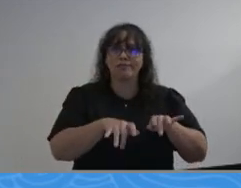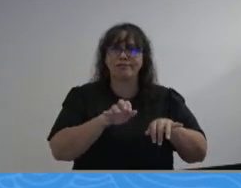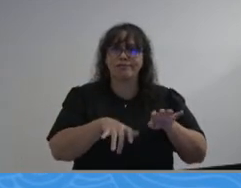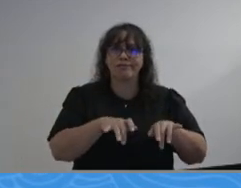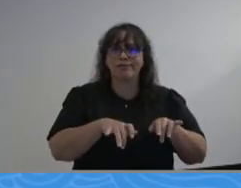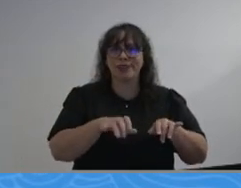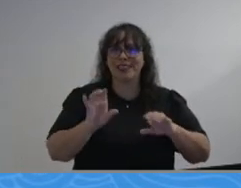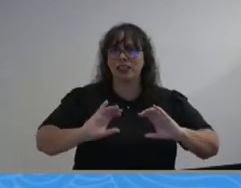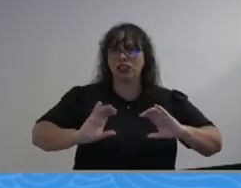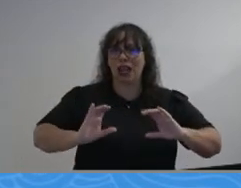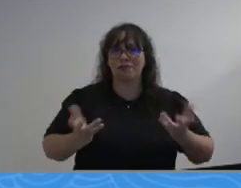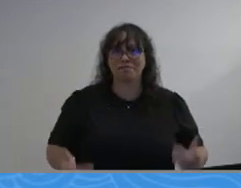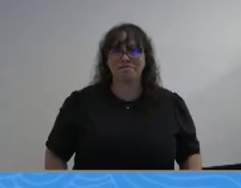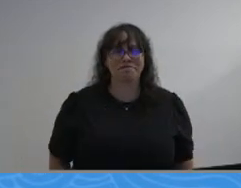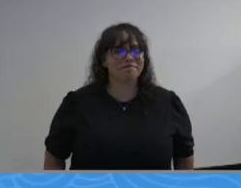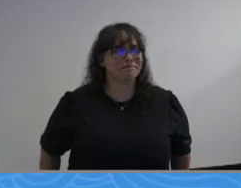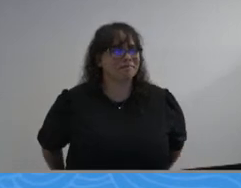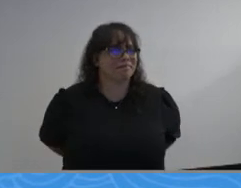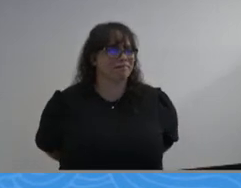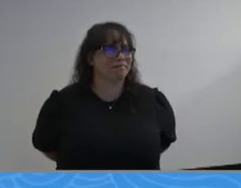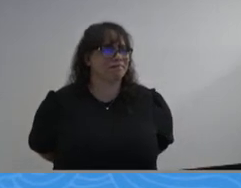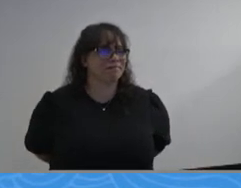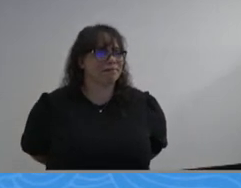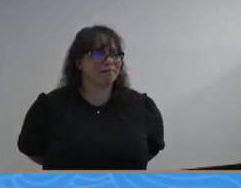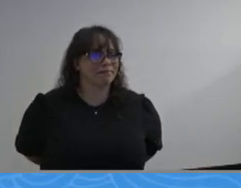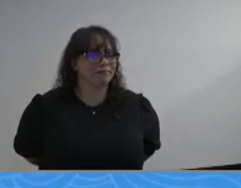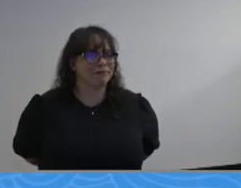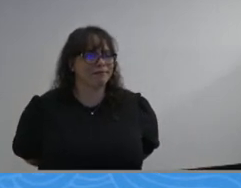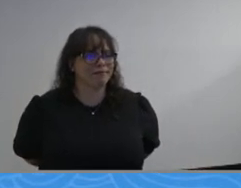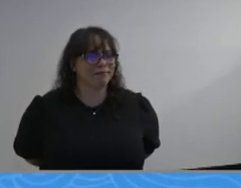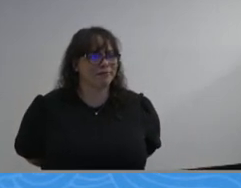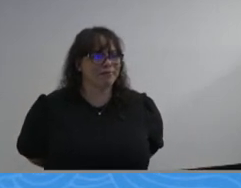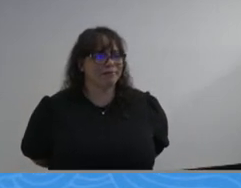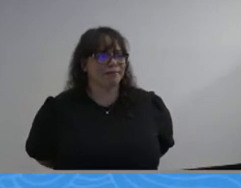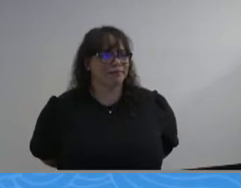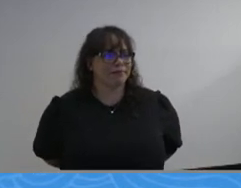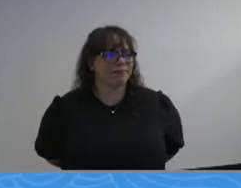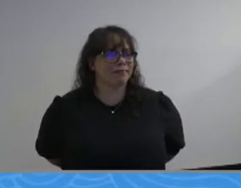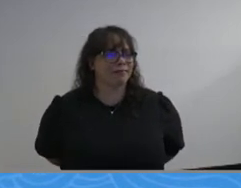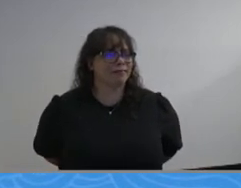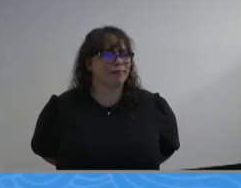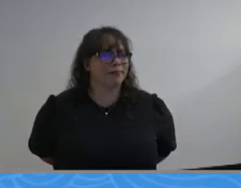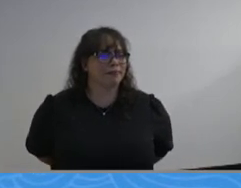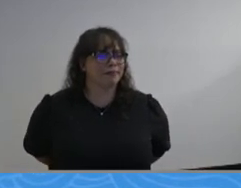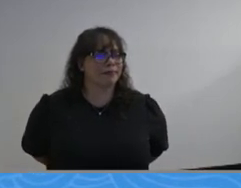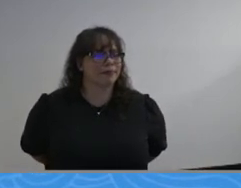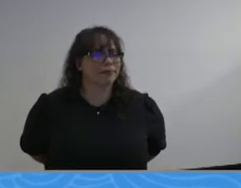quick poll. How are you showing up today? In what area?